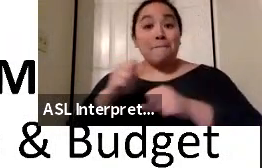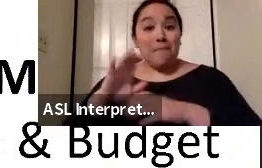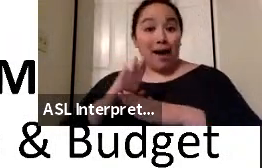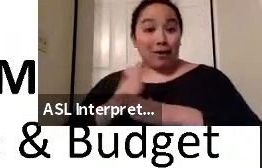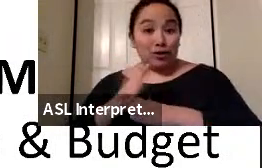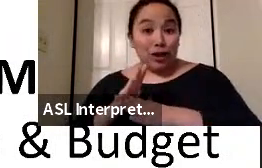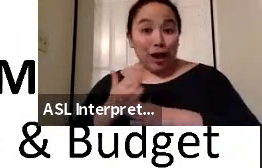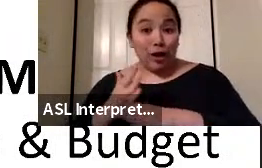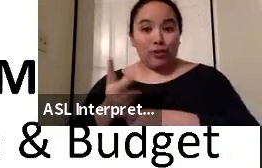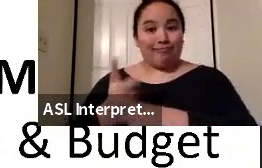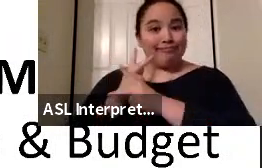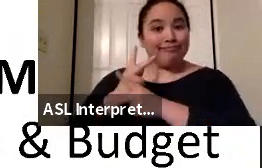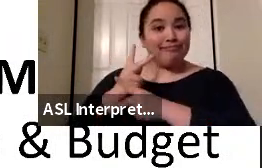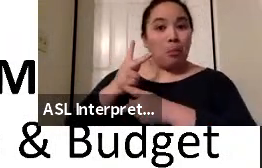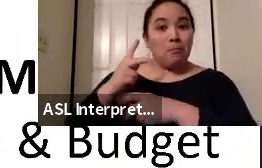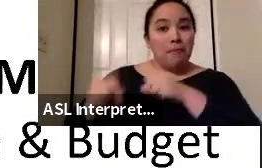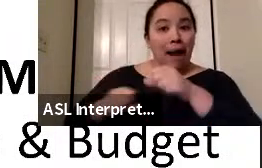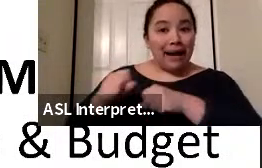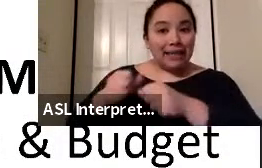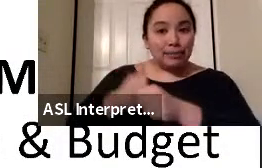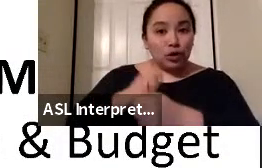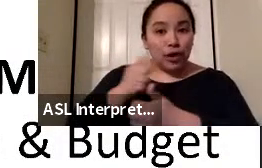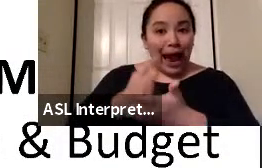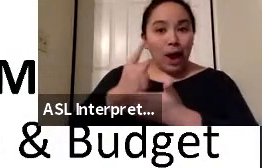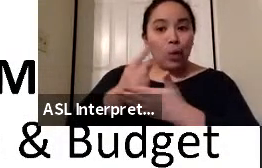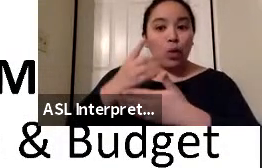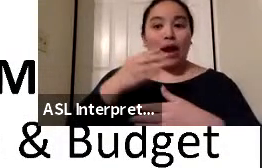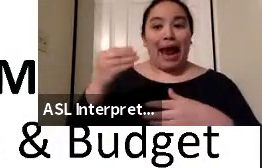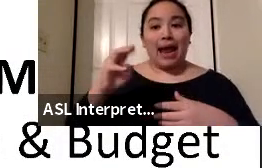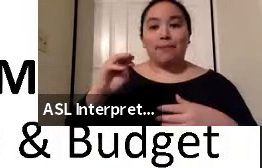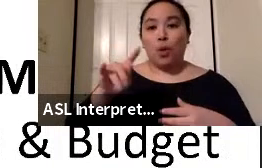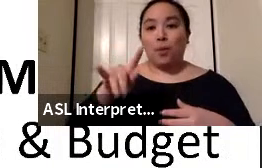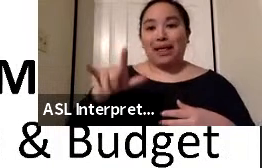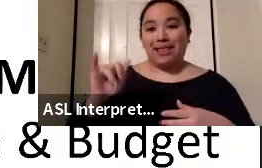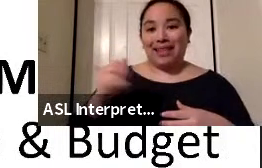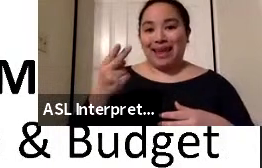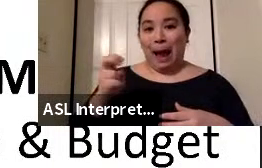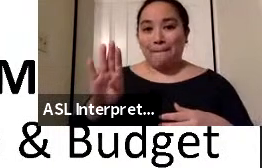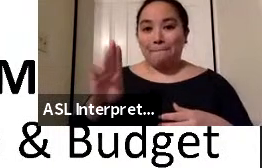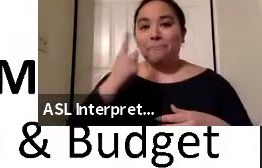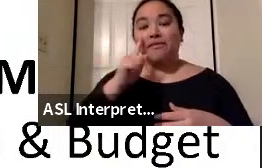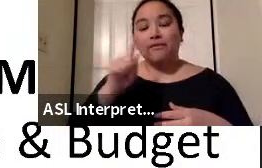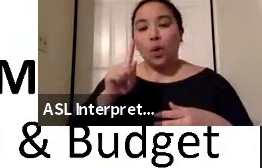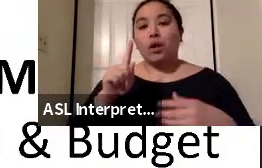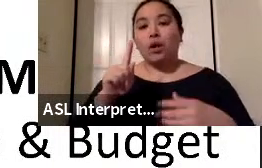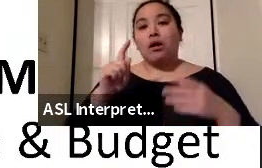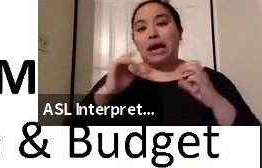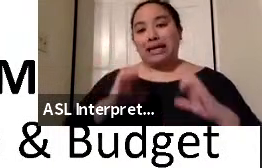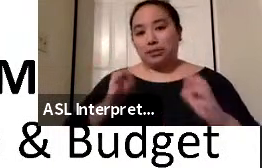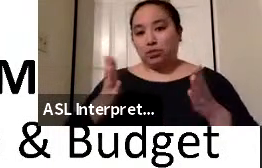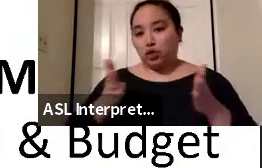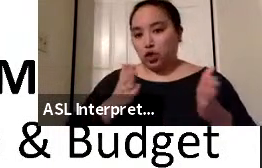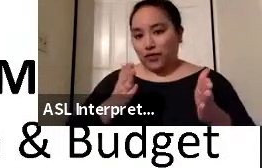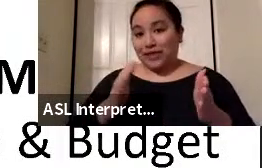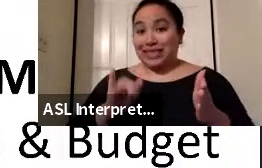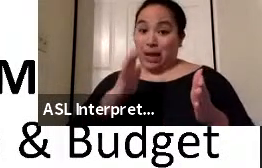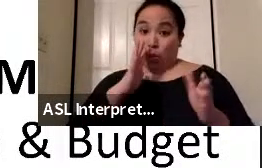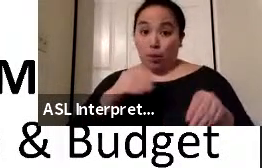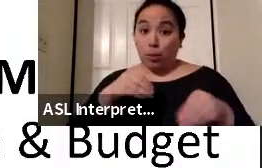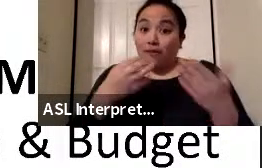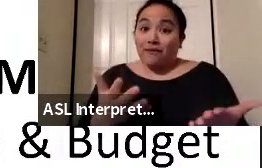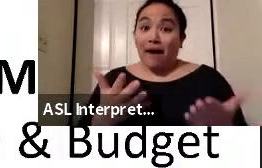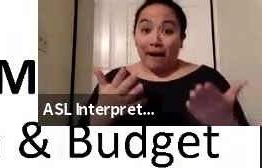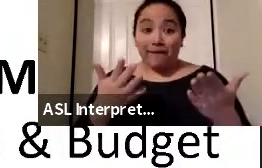out bikes hourly, and a mobility hub customer service counter, which will provide a